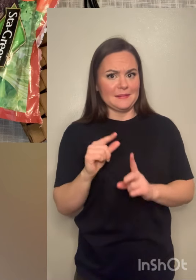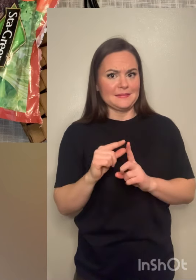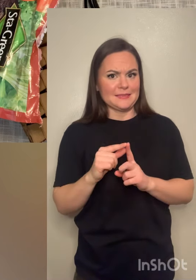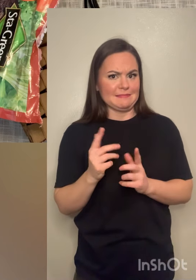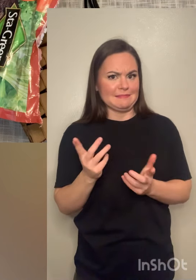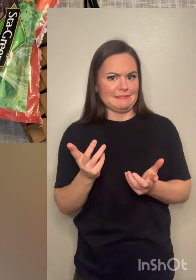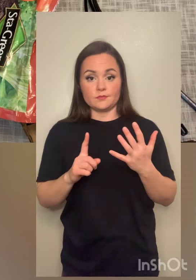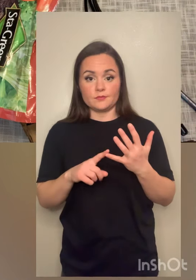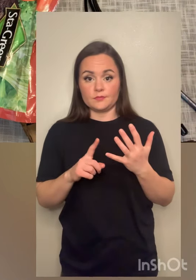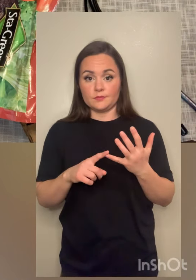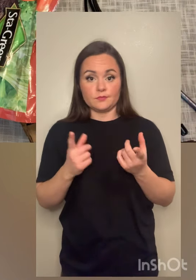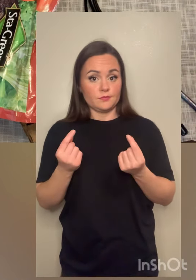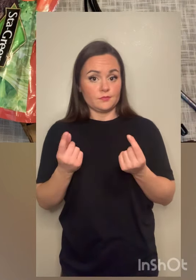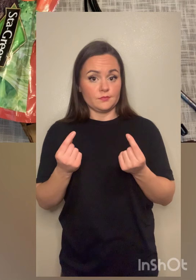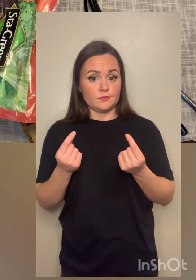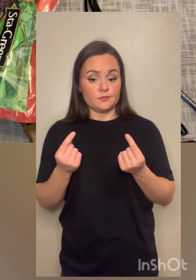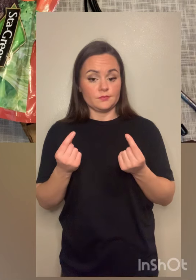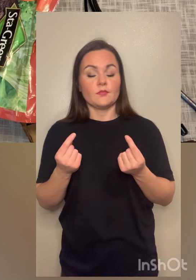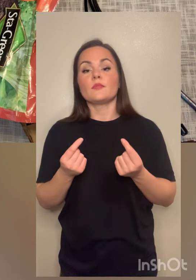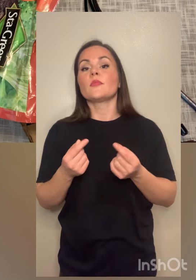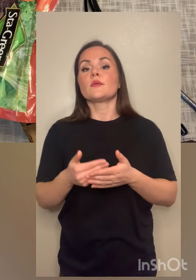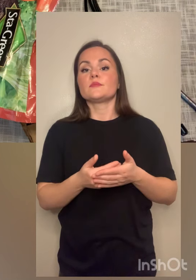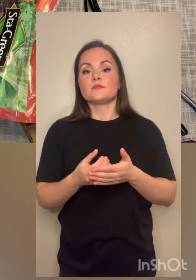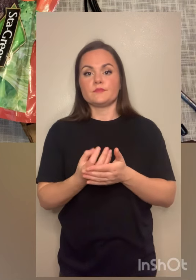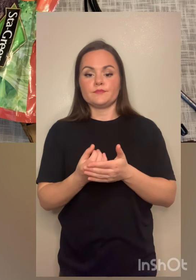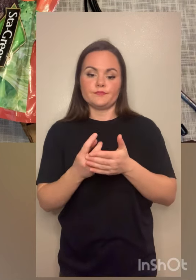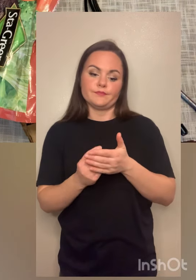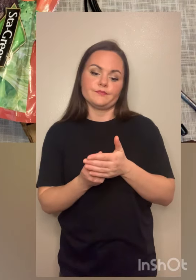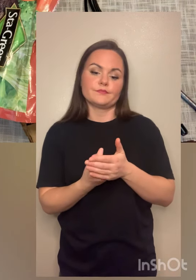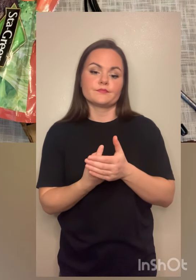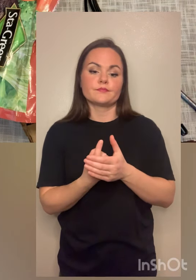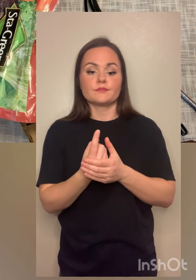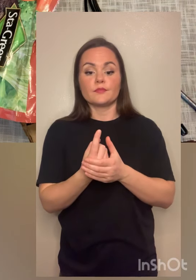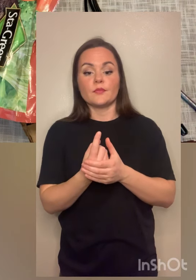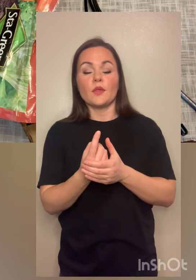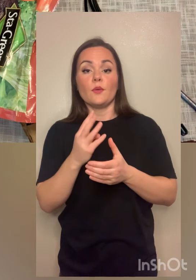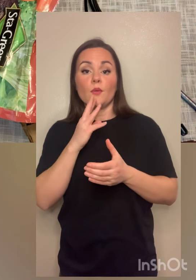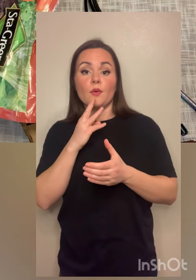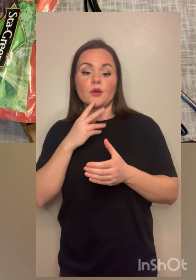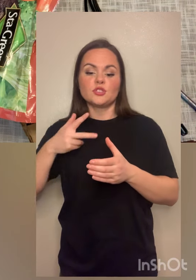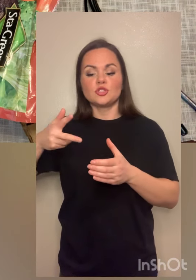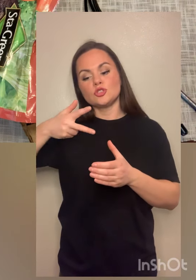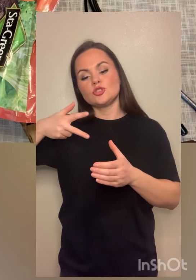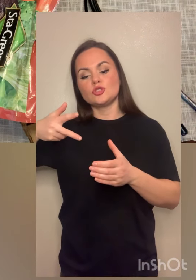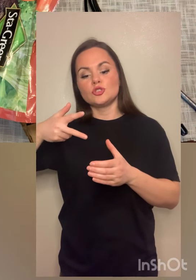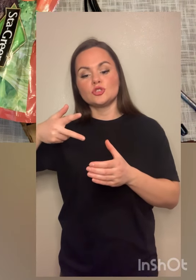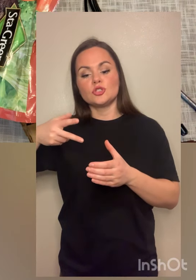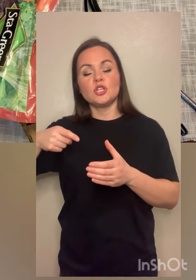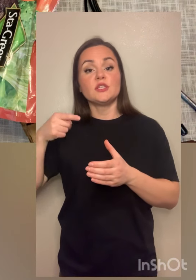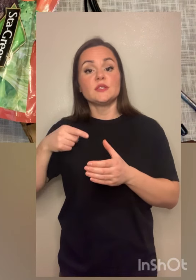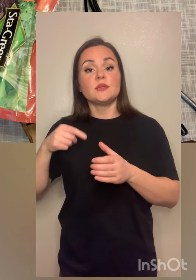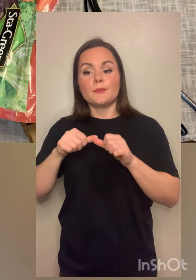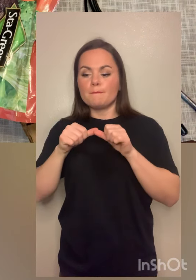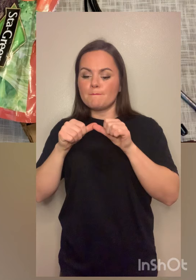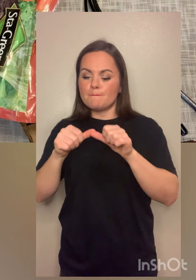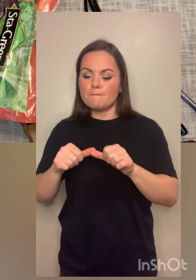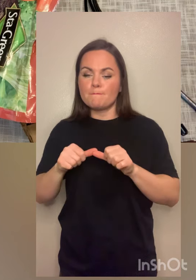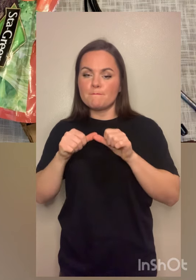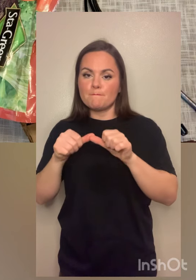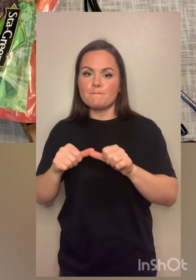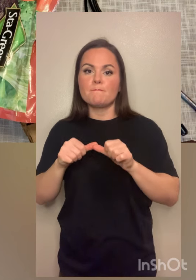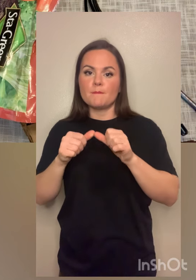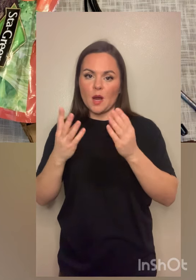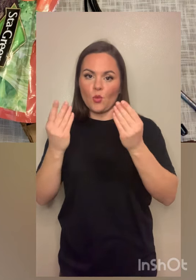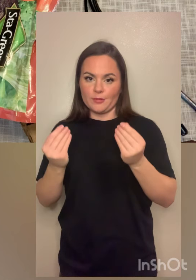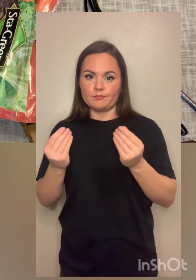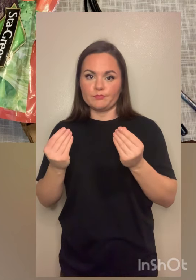moist 24/7. Trust me, I've tried growing things without it, and the potting soil will dry out way too quickly if you don't